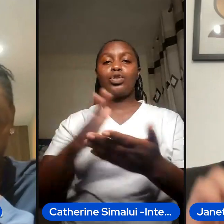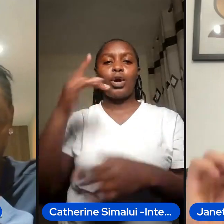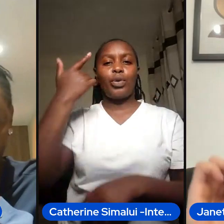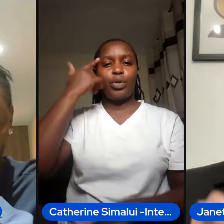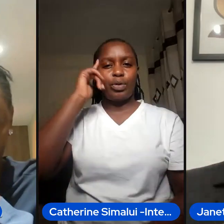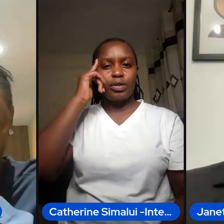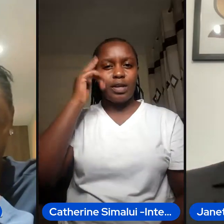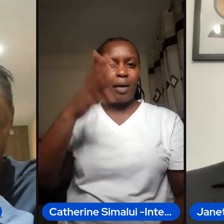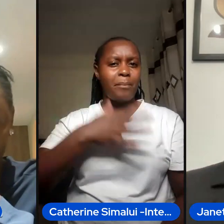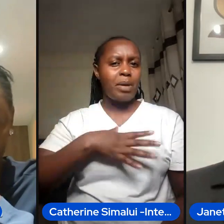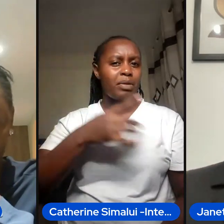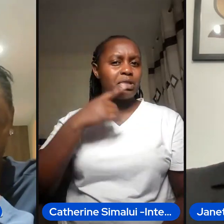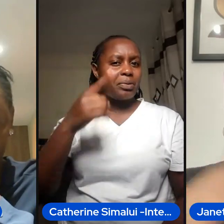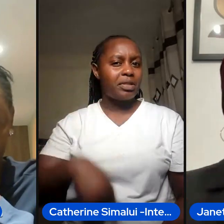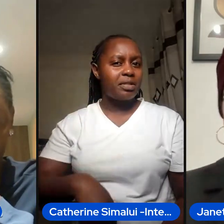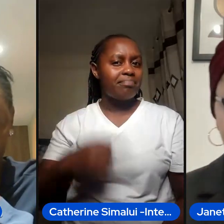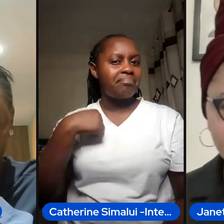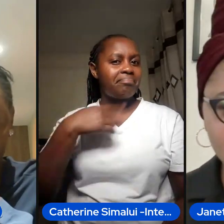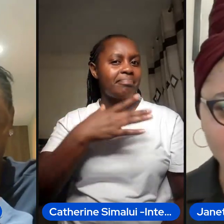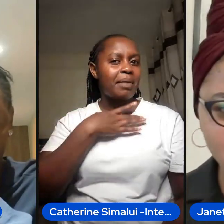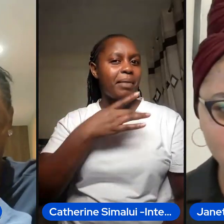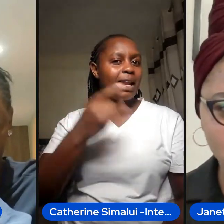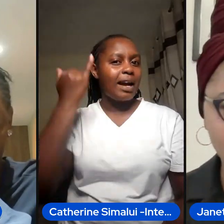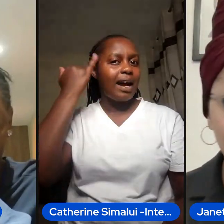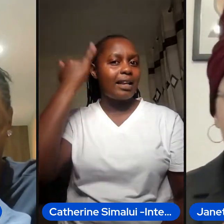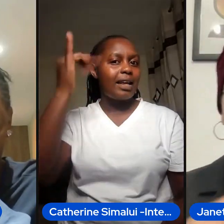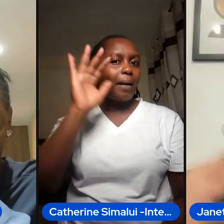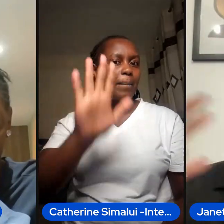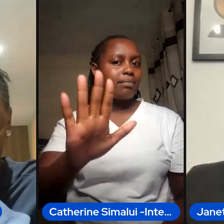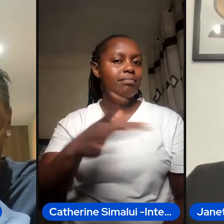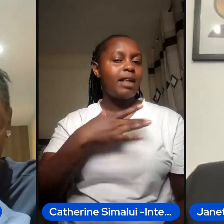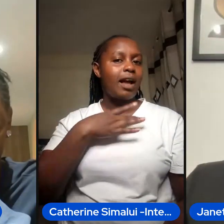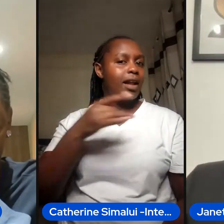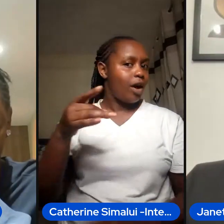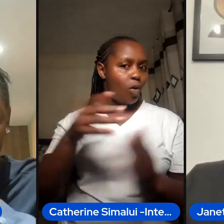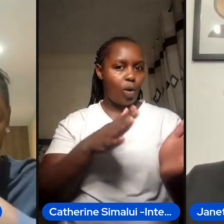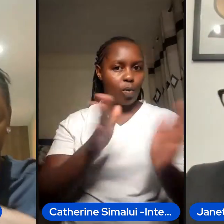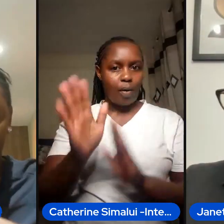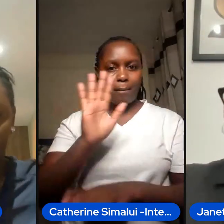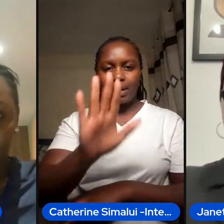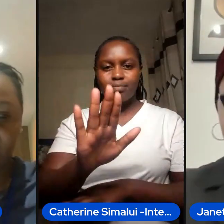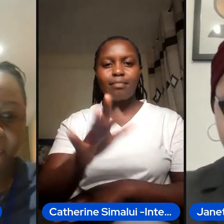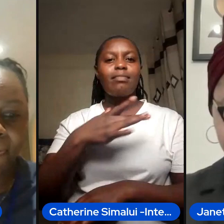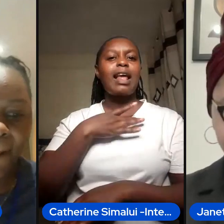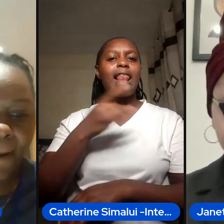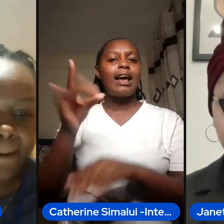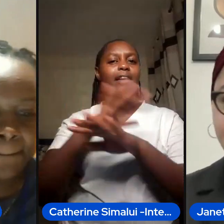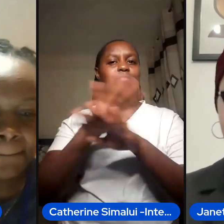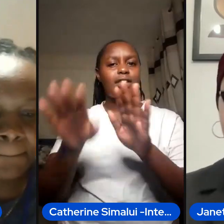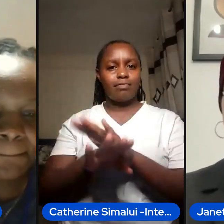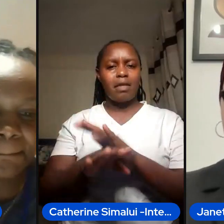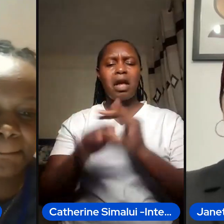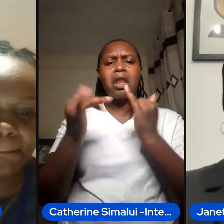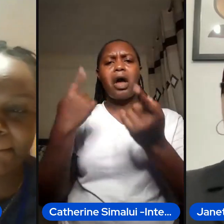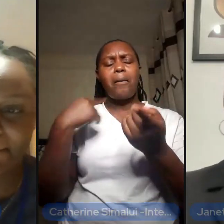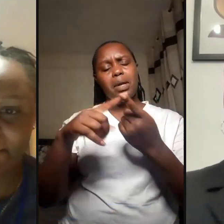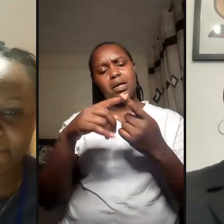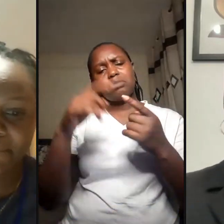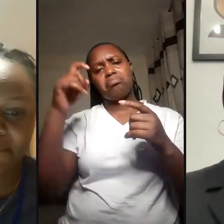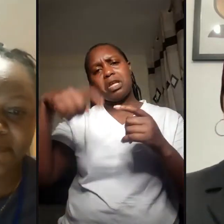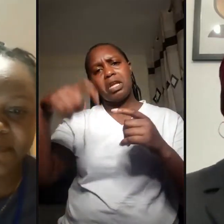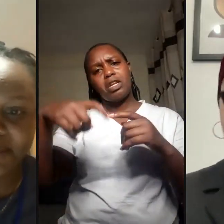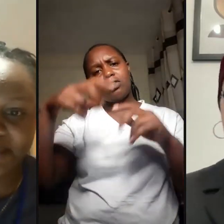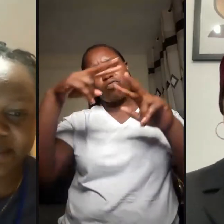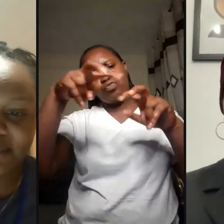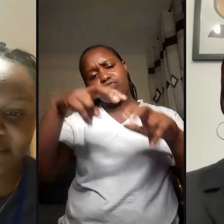I really like your mind. I really like your direction. I like your angle. Let me check you out. By the way, that's what we do